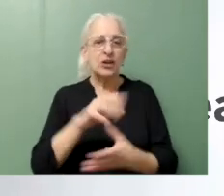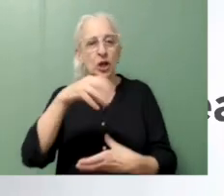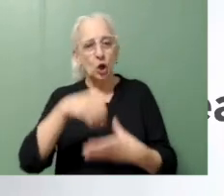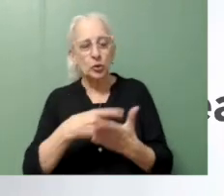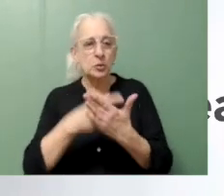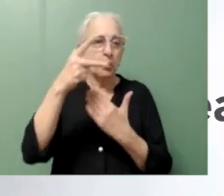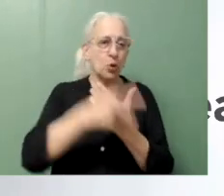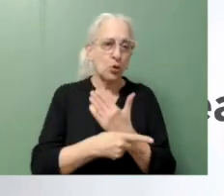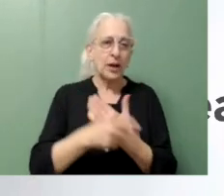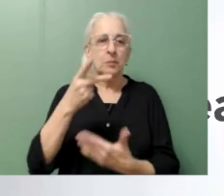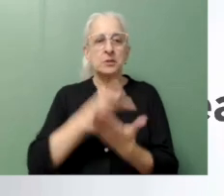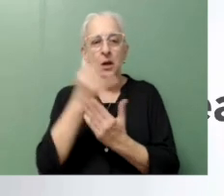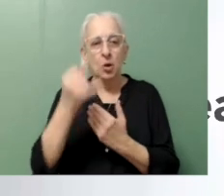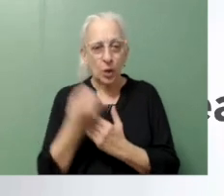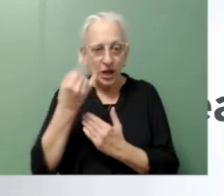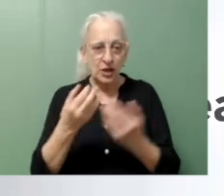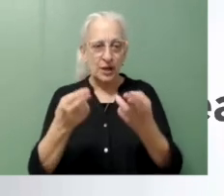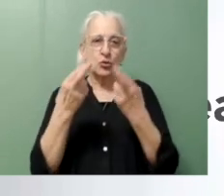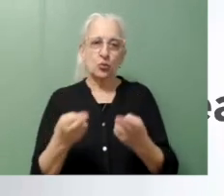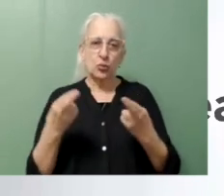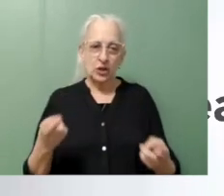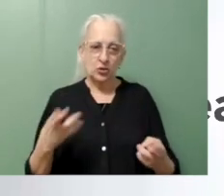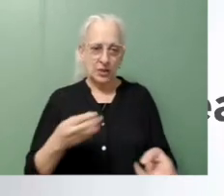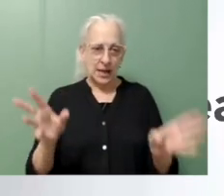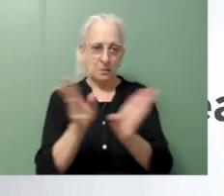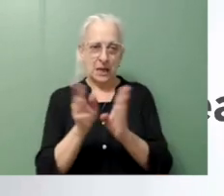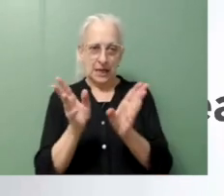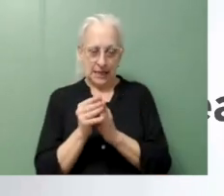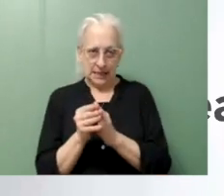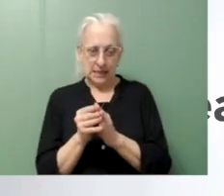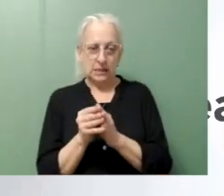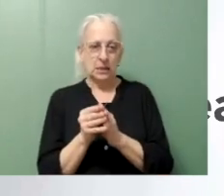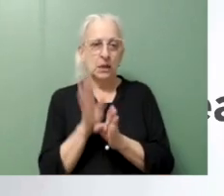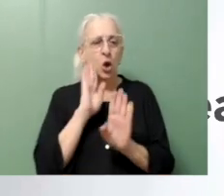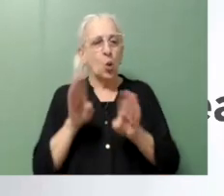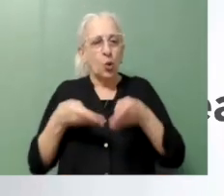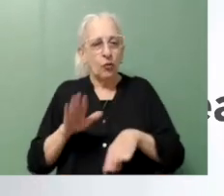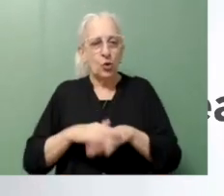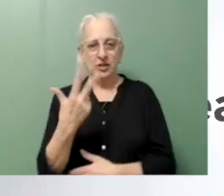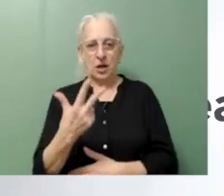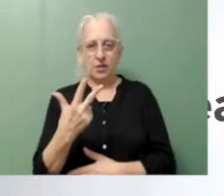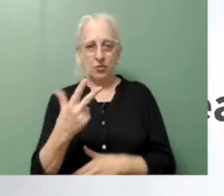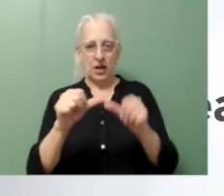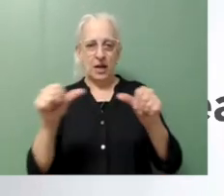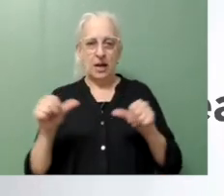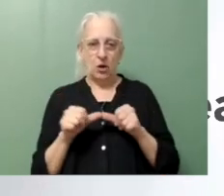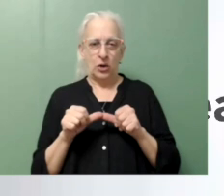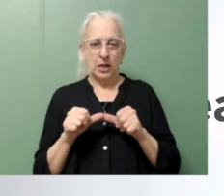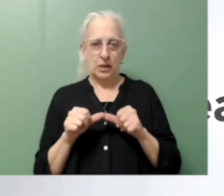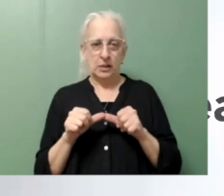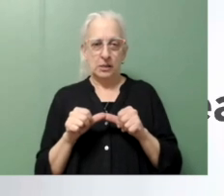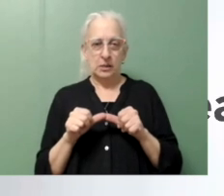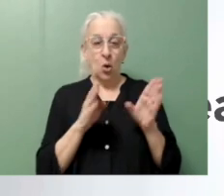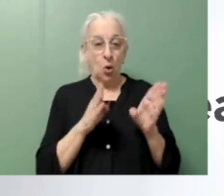programs, projects, resources, and meetings. We'll focus on 3 areas: